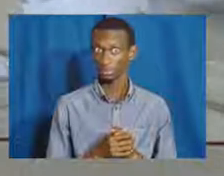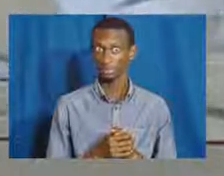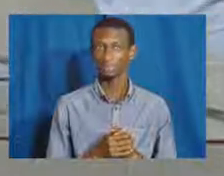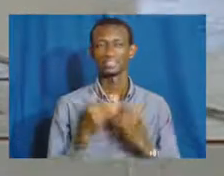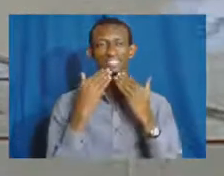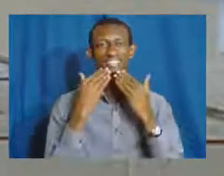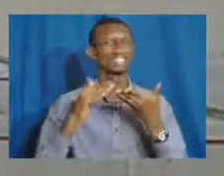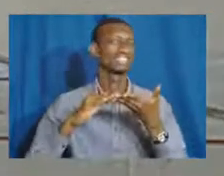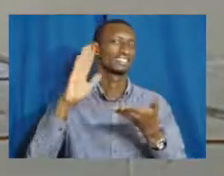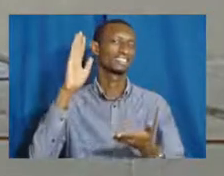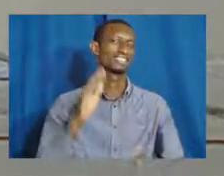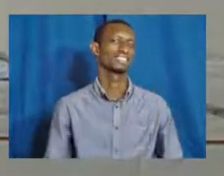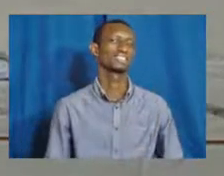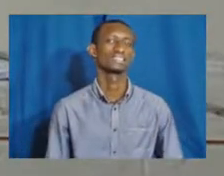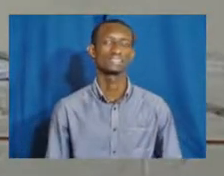Thank you very much.